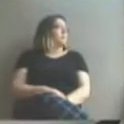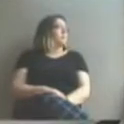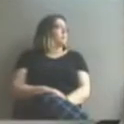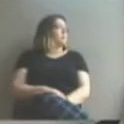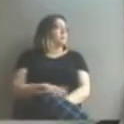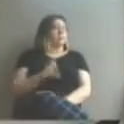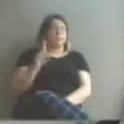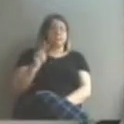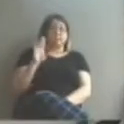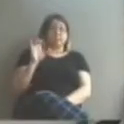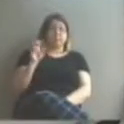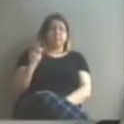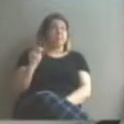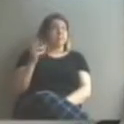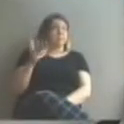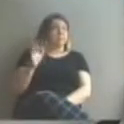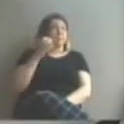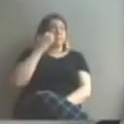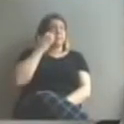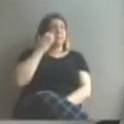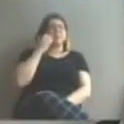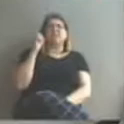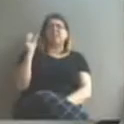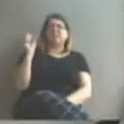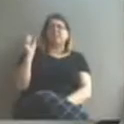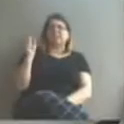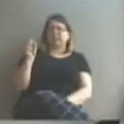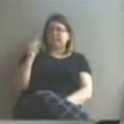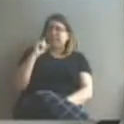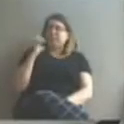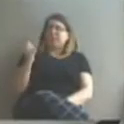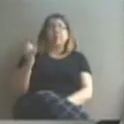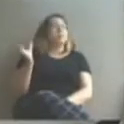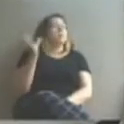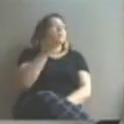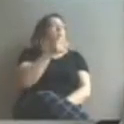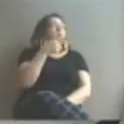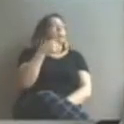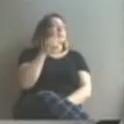Member Duncan, are you finished? Yeah, for right now. Okay, Member Porter?